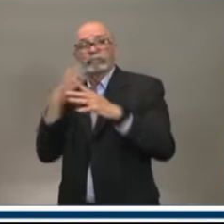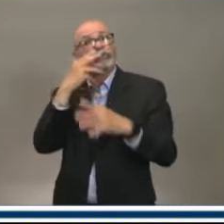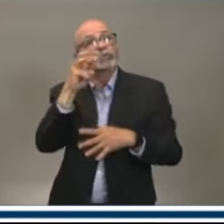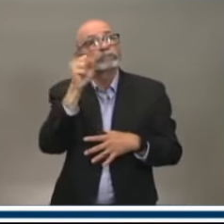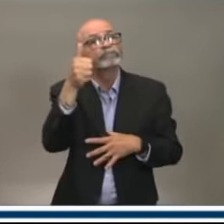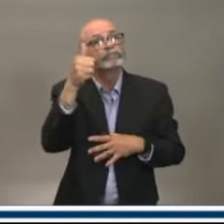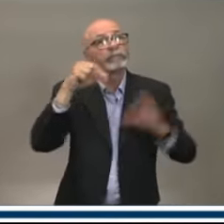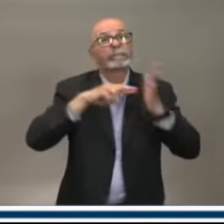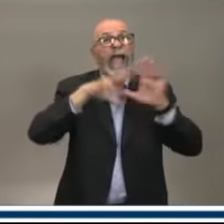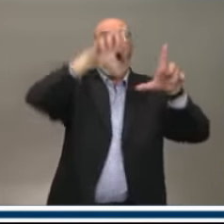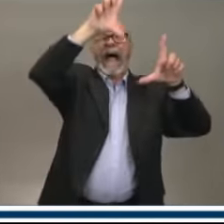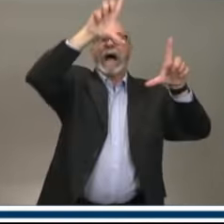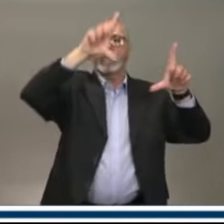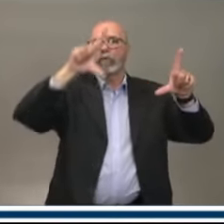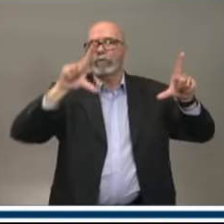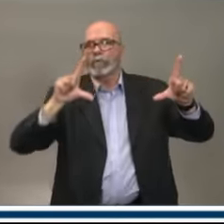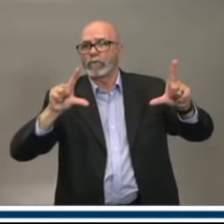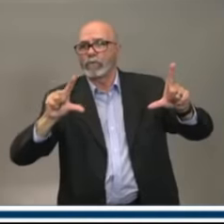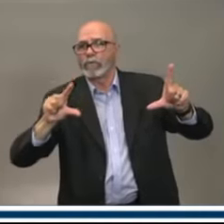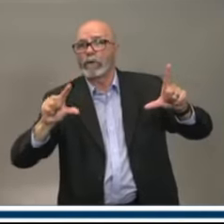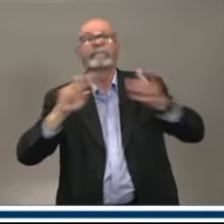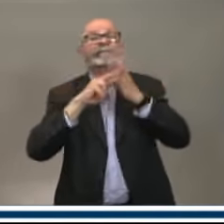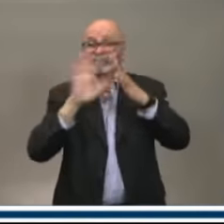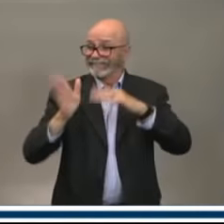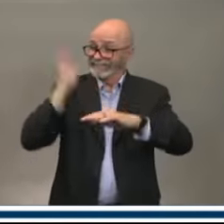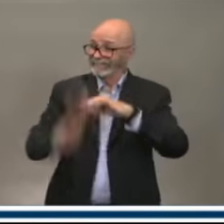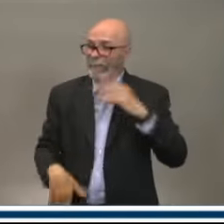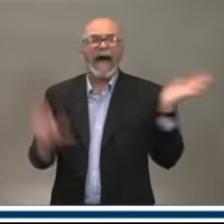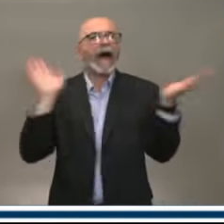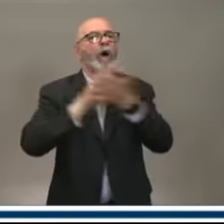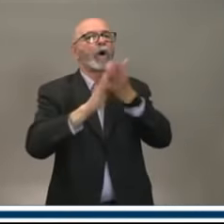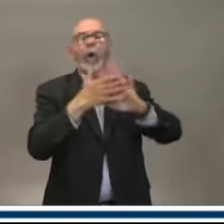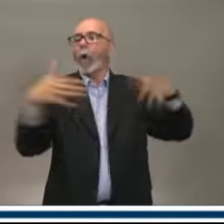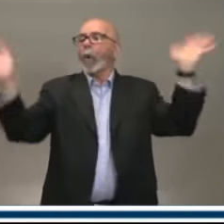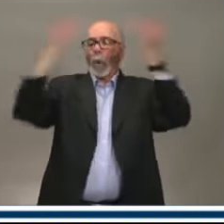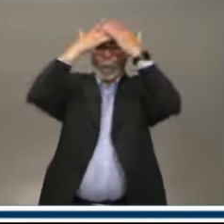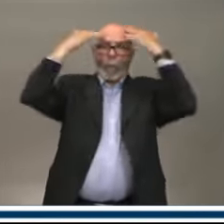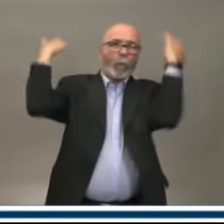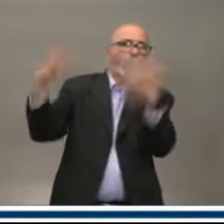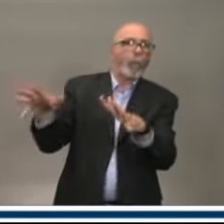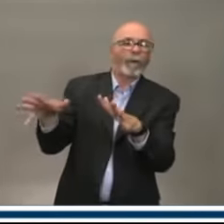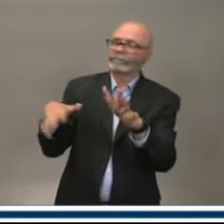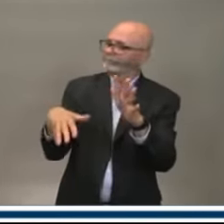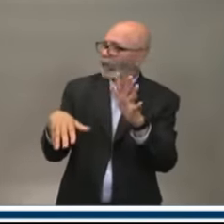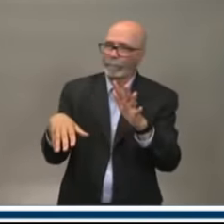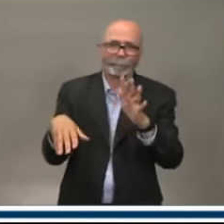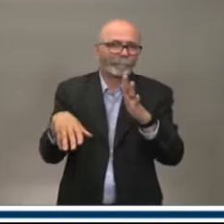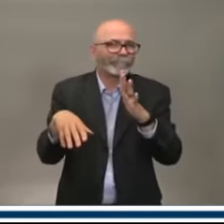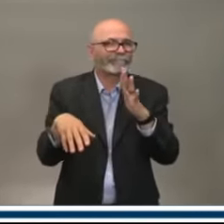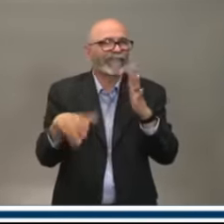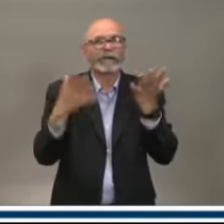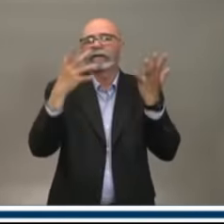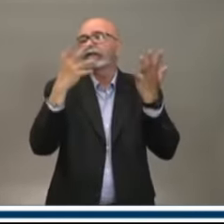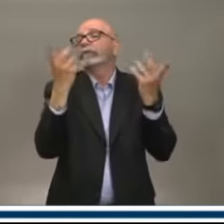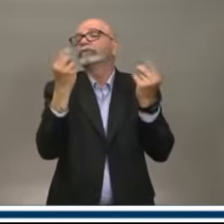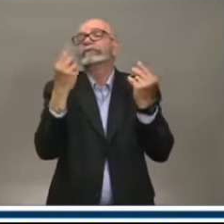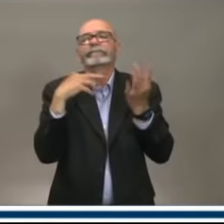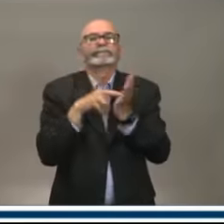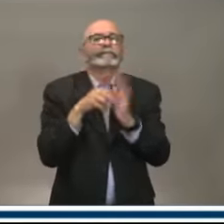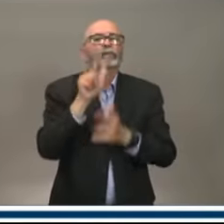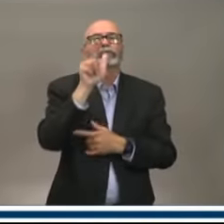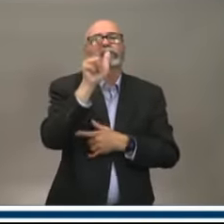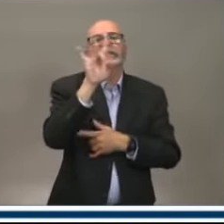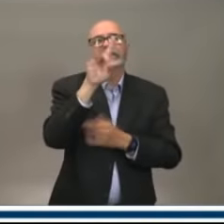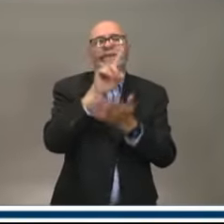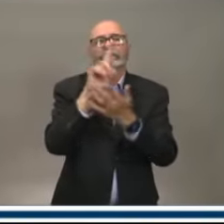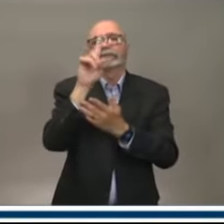not finished yet. We have to wait for a minimum of 2 incubation periods, which from a